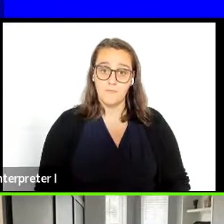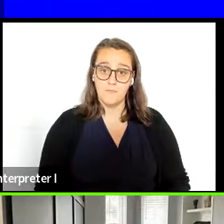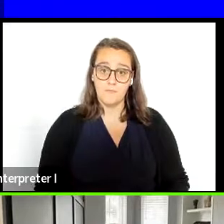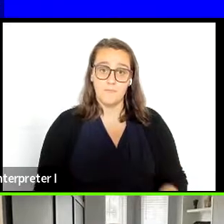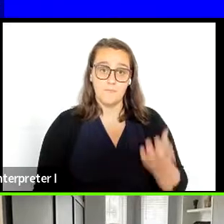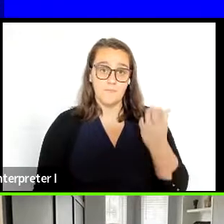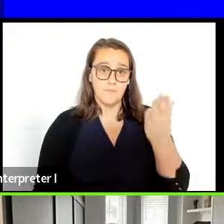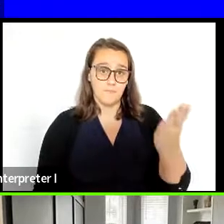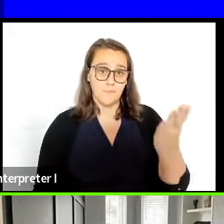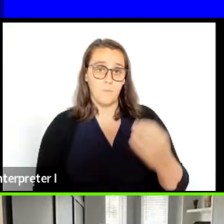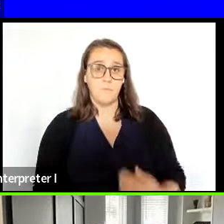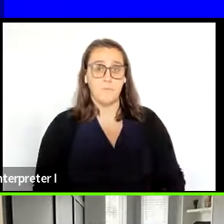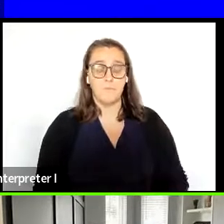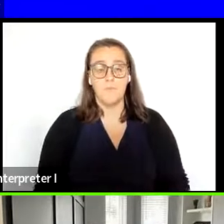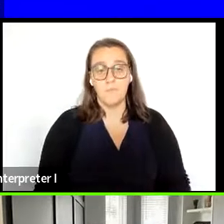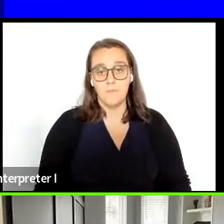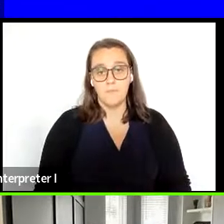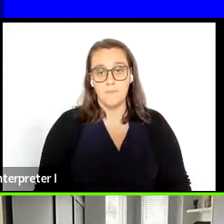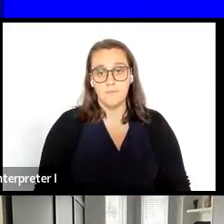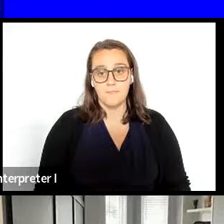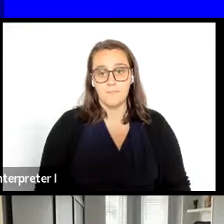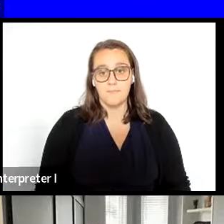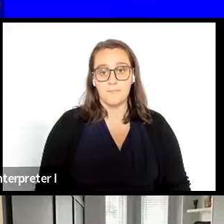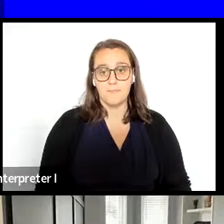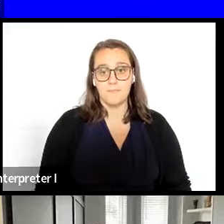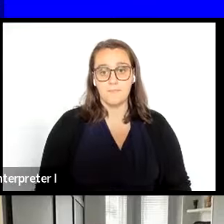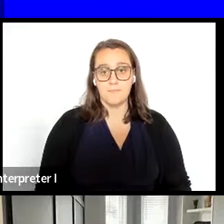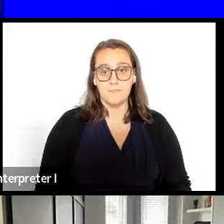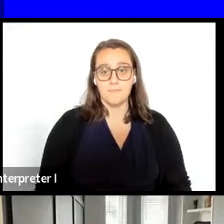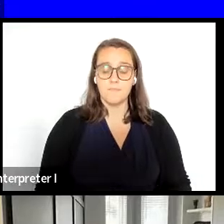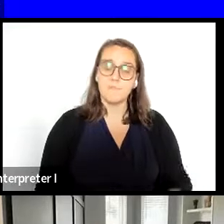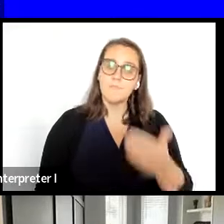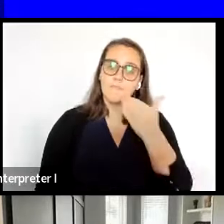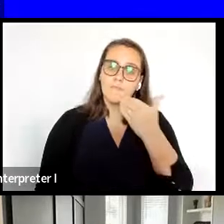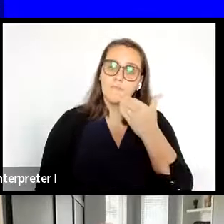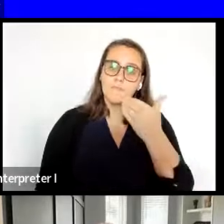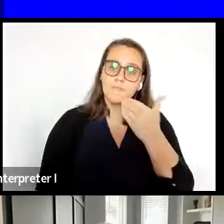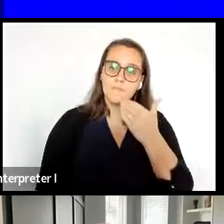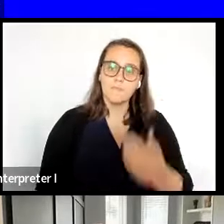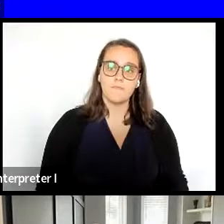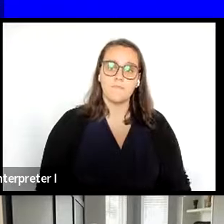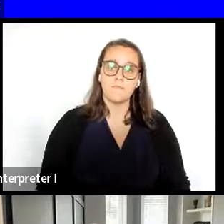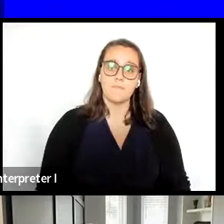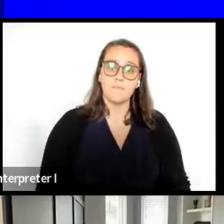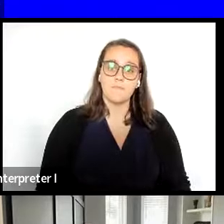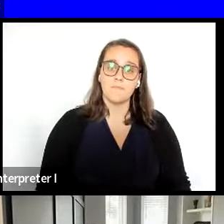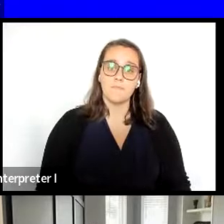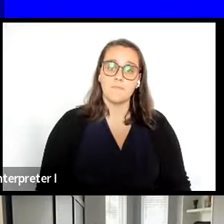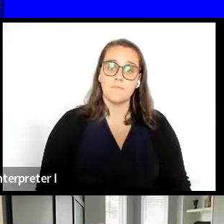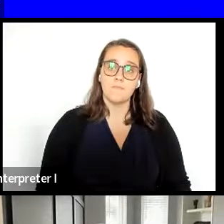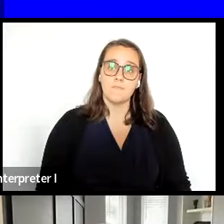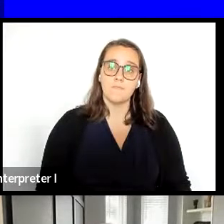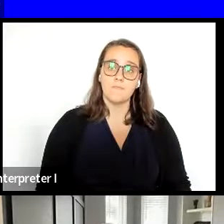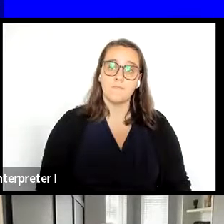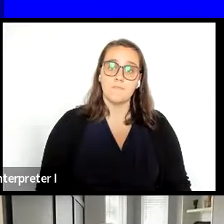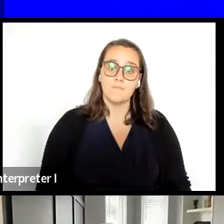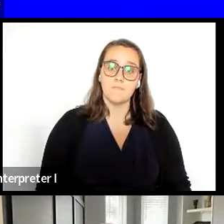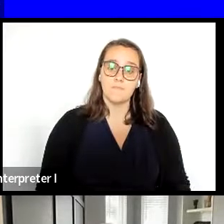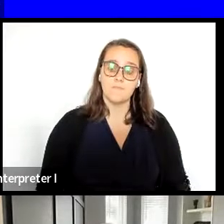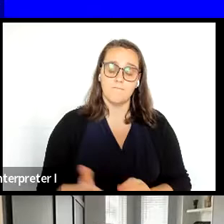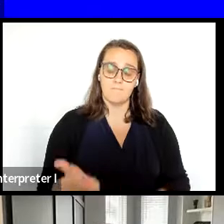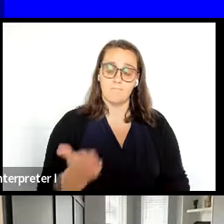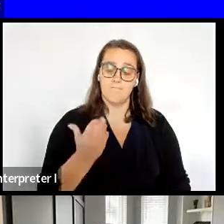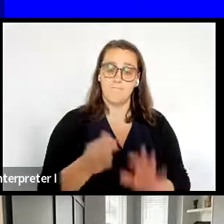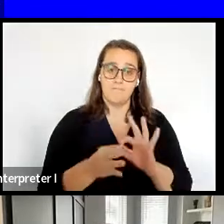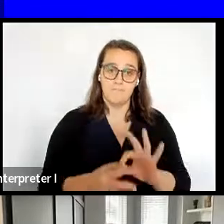So move, Mr. Chairman. Thank you, Councilmember. We have the underlying approval resolution before us.